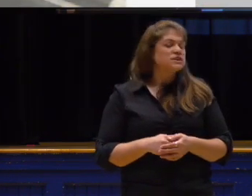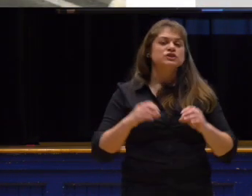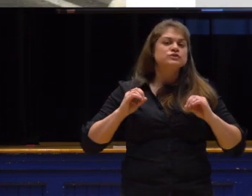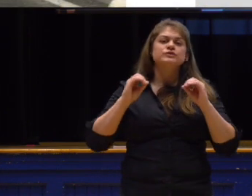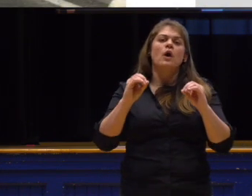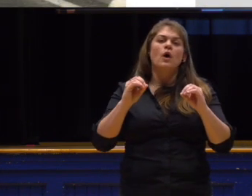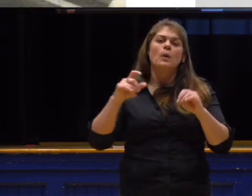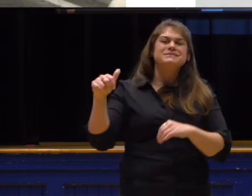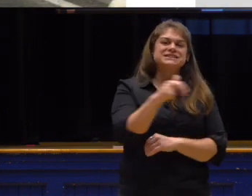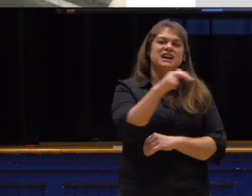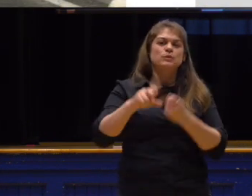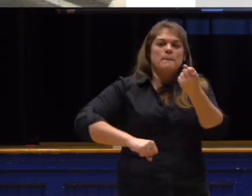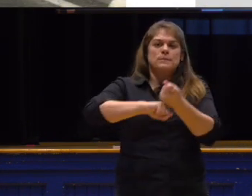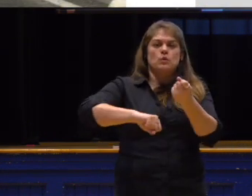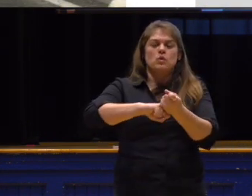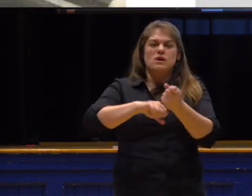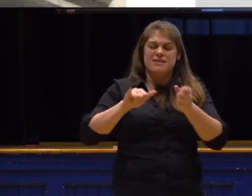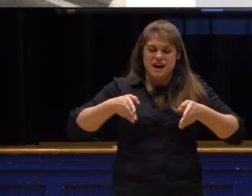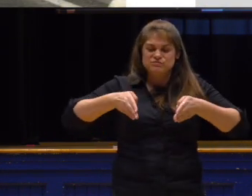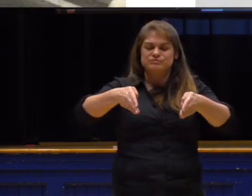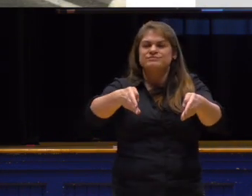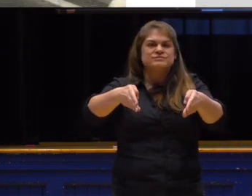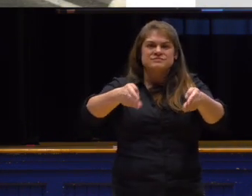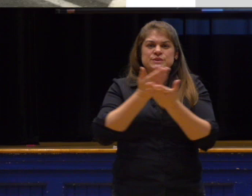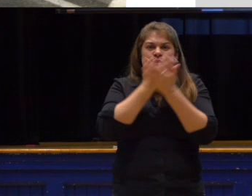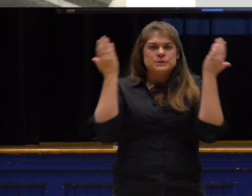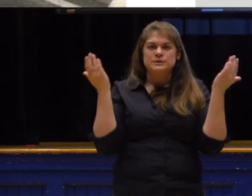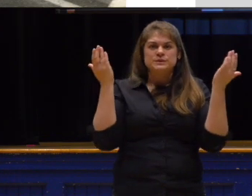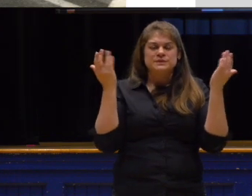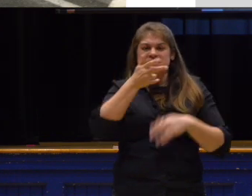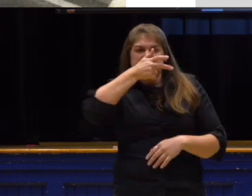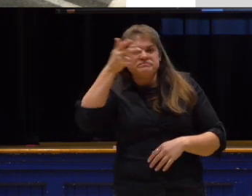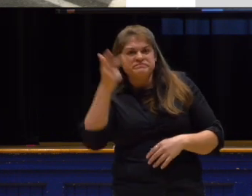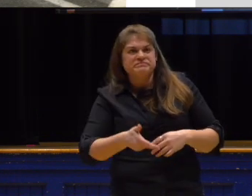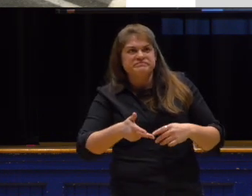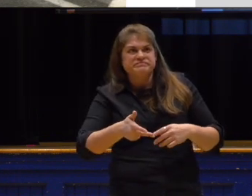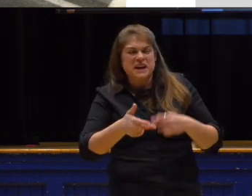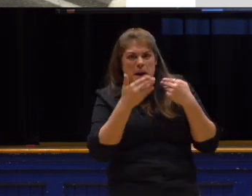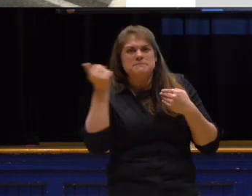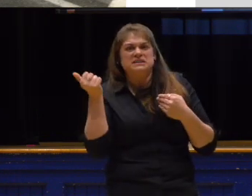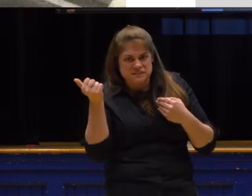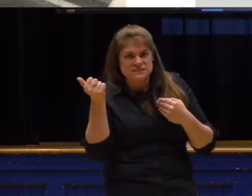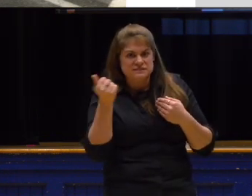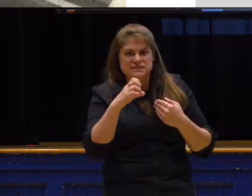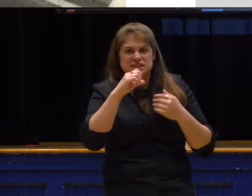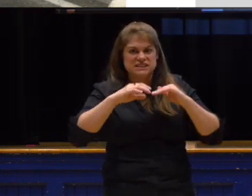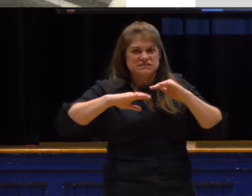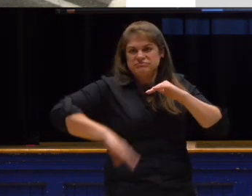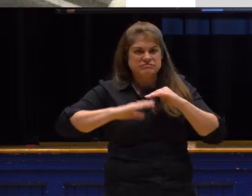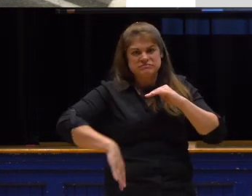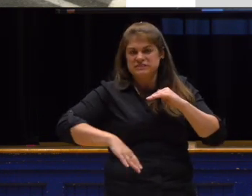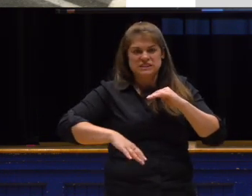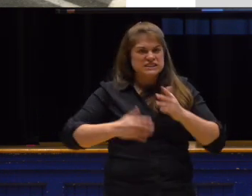Pedestrian support in the corridor is bad at best, severely antiquated. There are